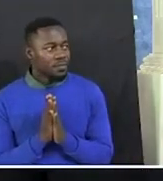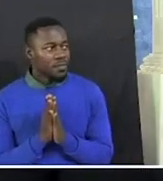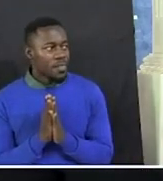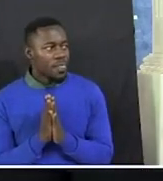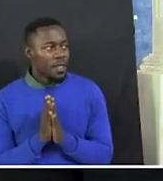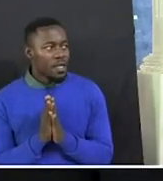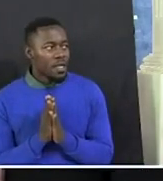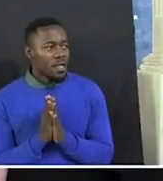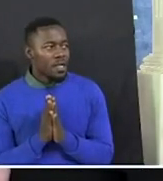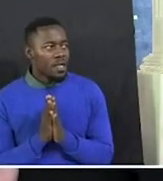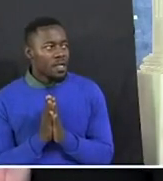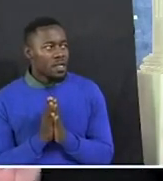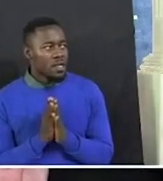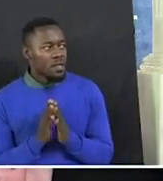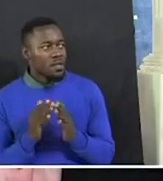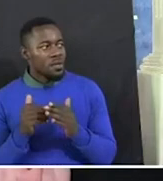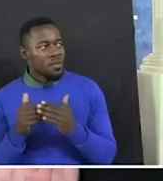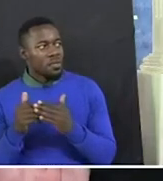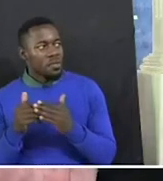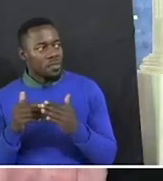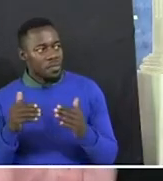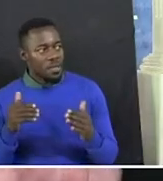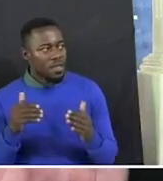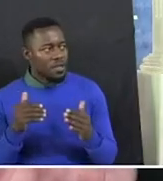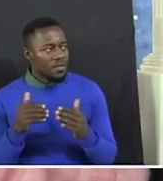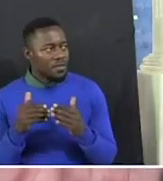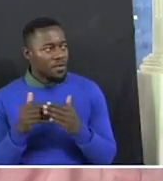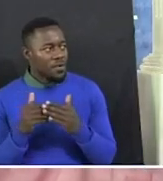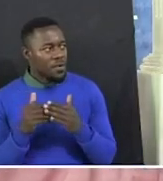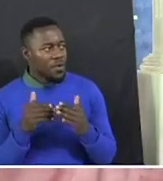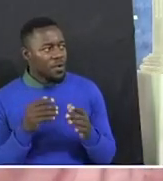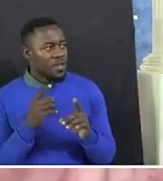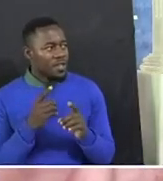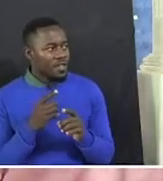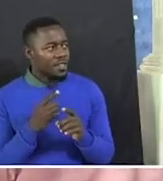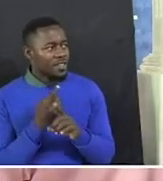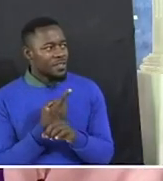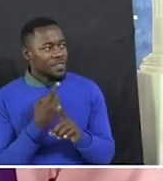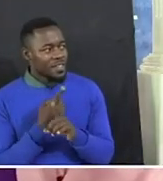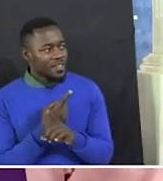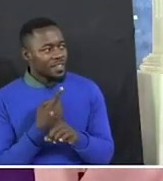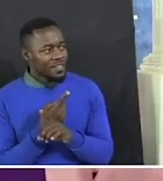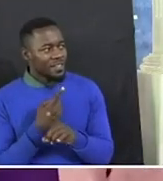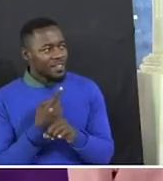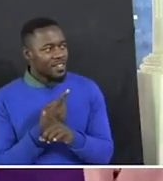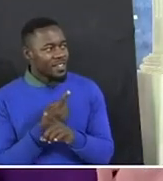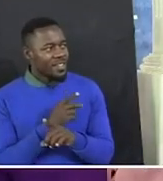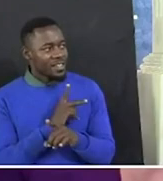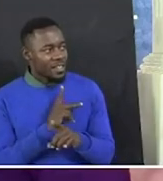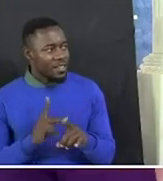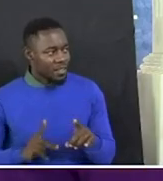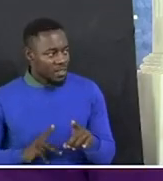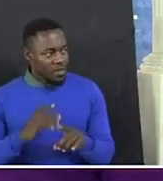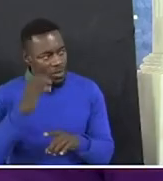PR give your with you it every day